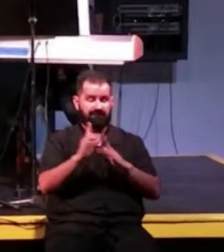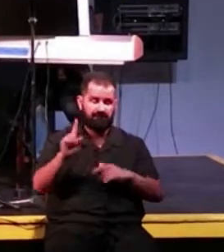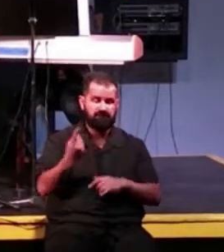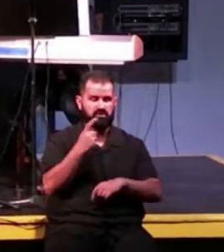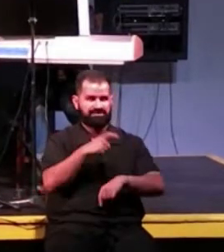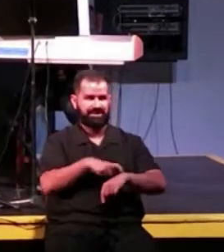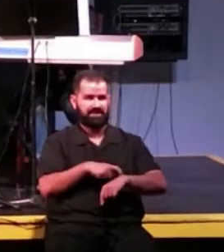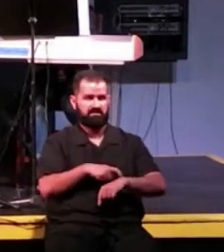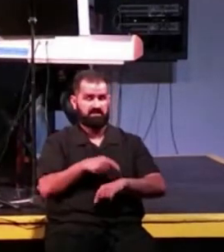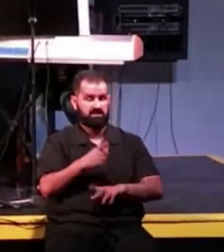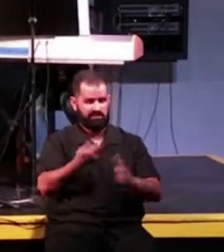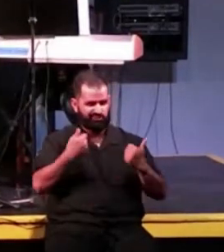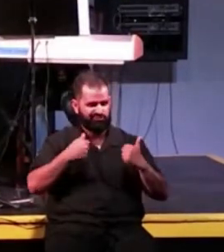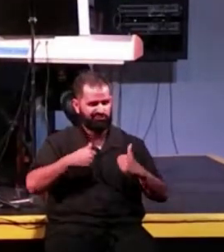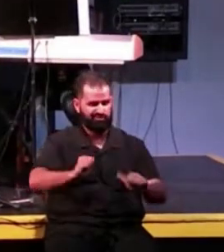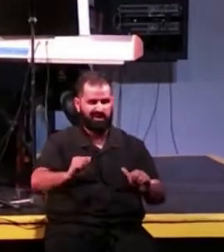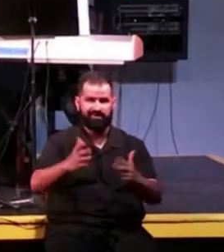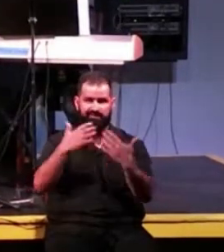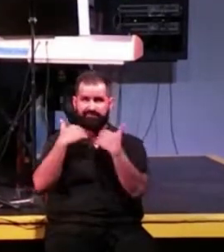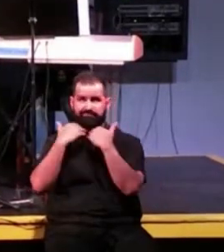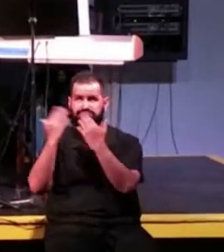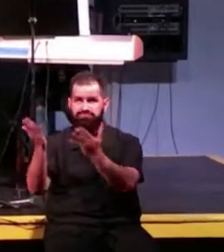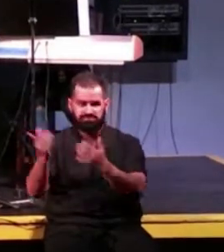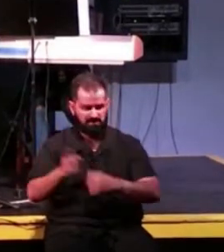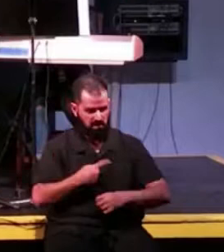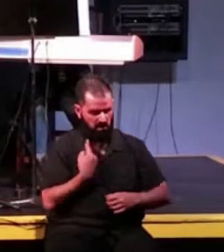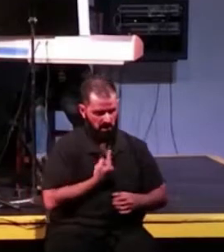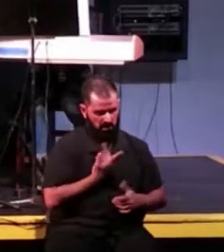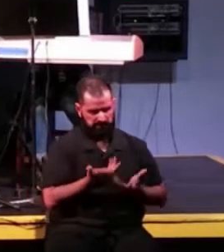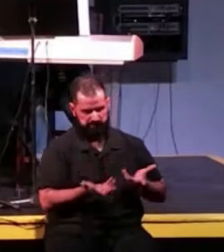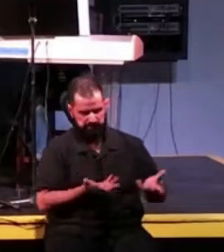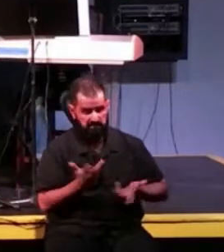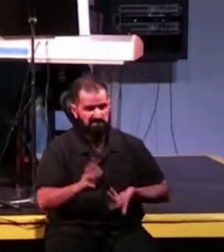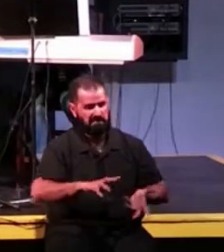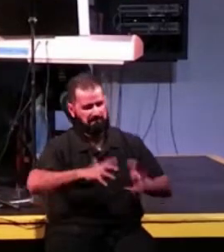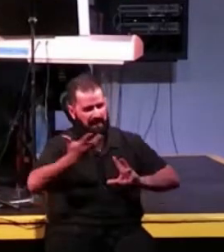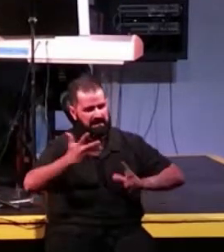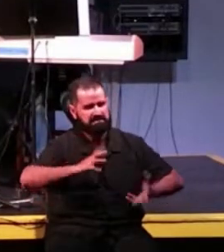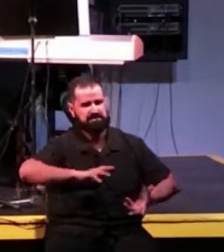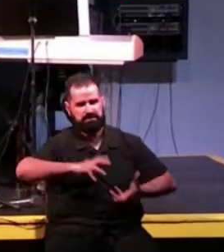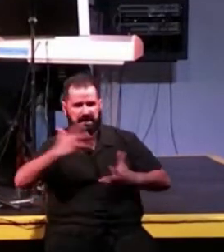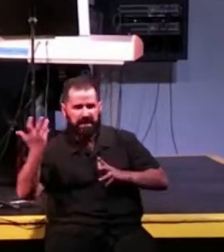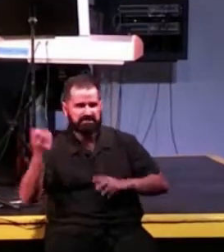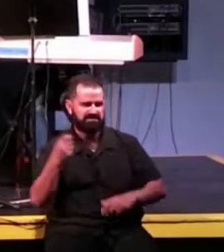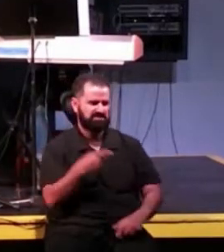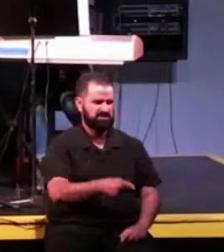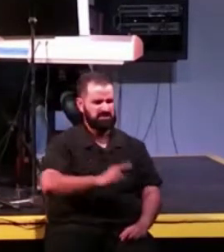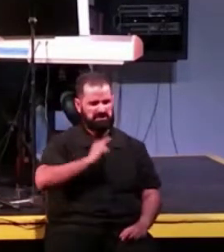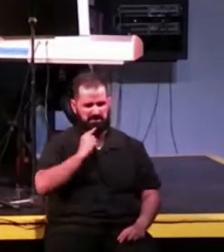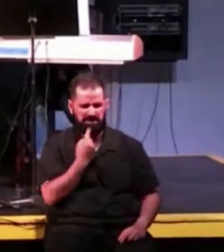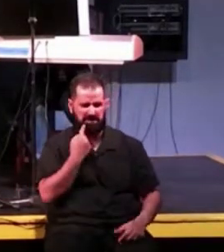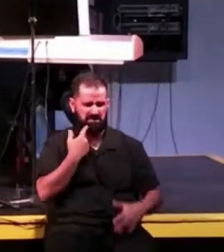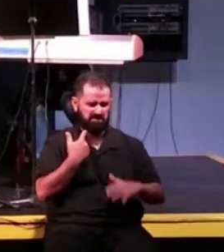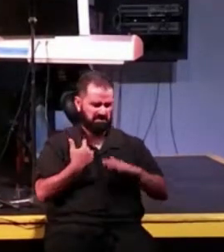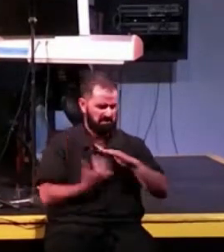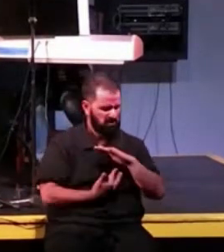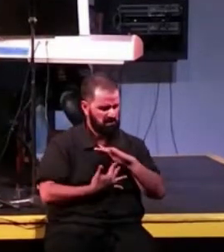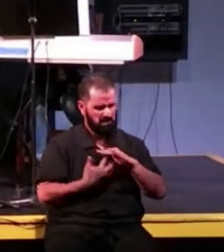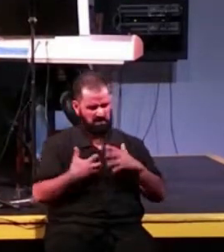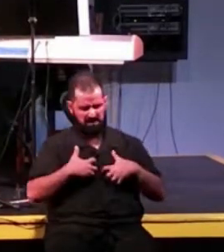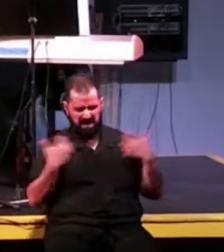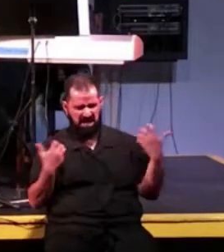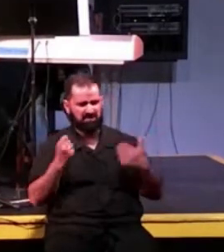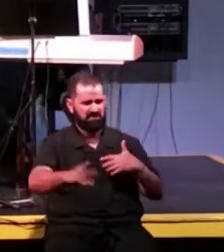You're doing life on your own. Everything's a mess. Your family's a life. Your personal life is a mess. You're bitter. You're angry. You're lonely. You're isolated,